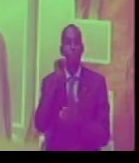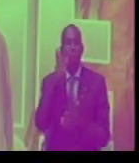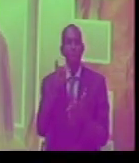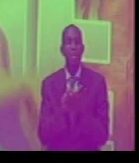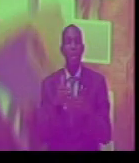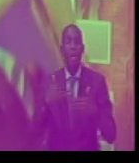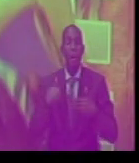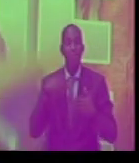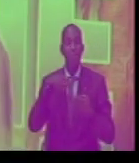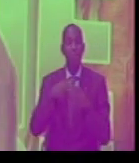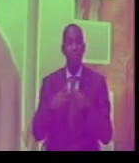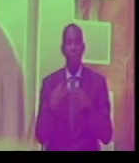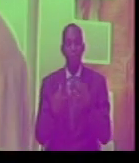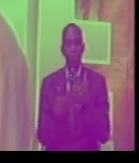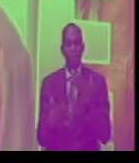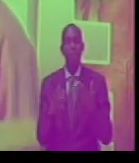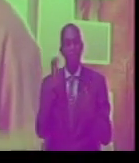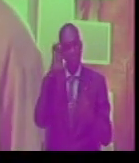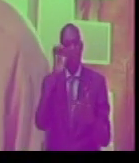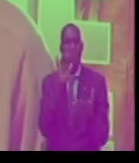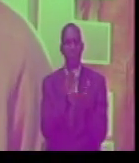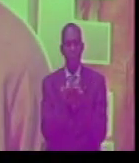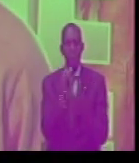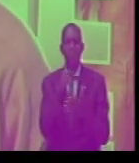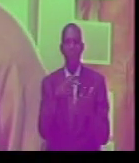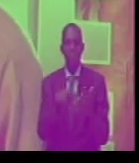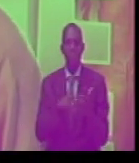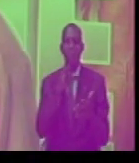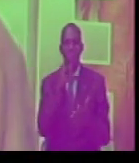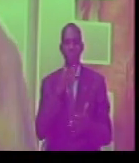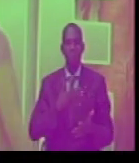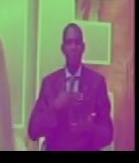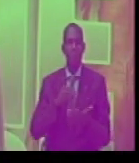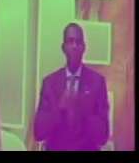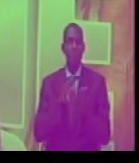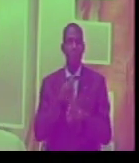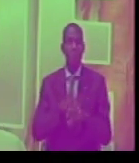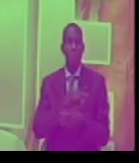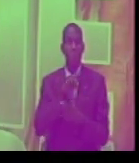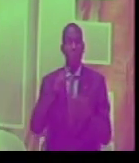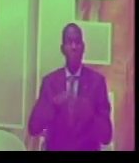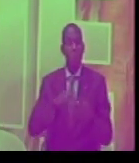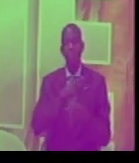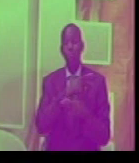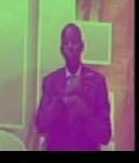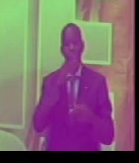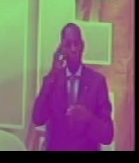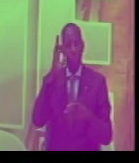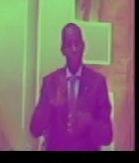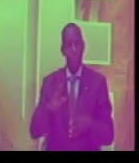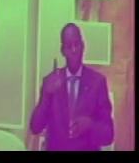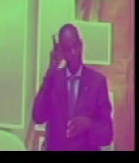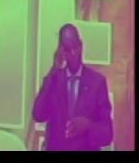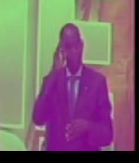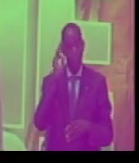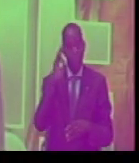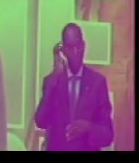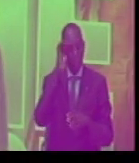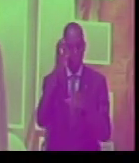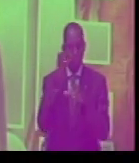topic of the woman that have an issue of blood. I said, this is my own time. When he